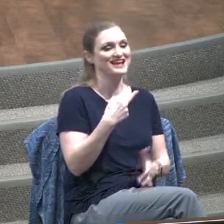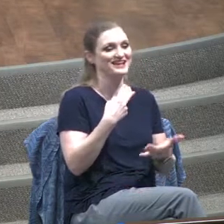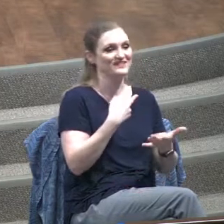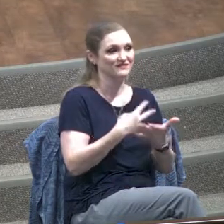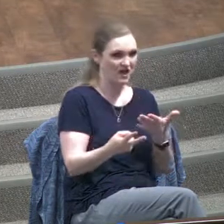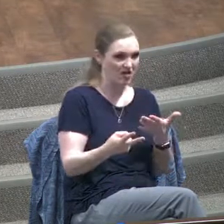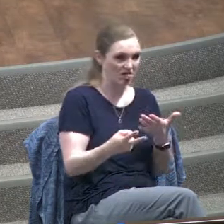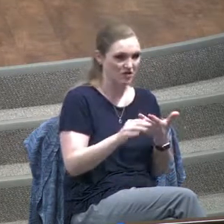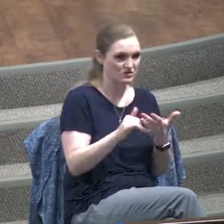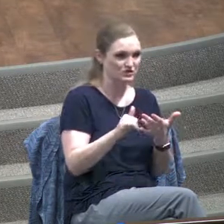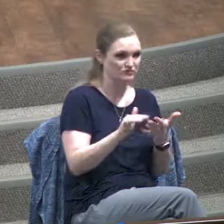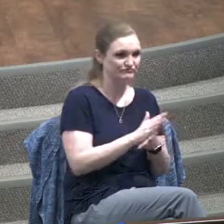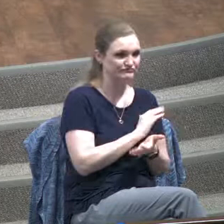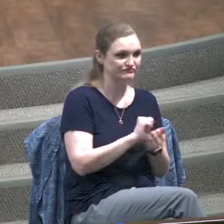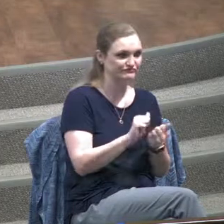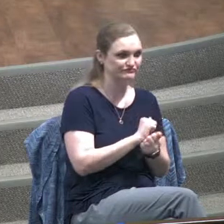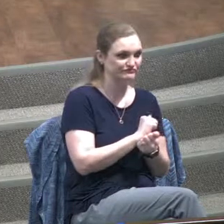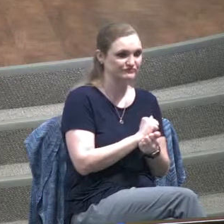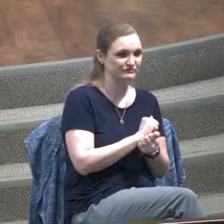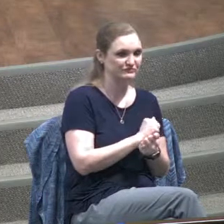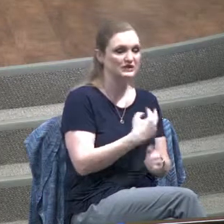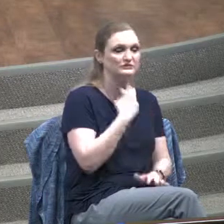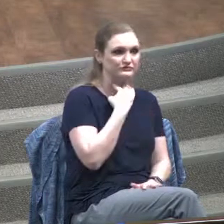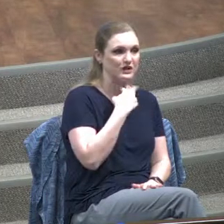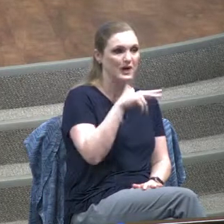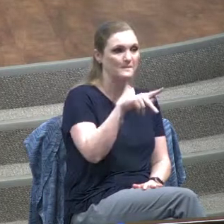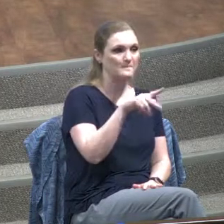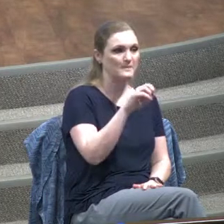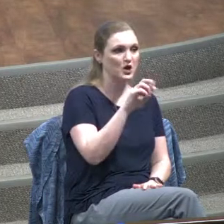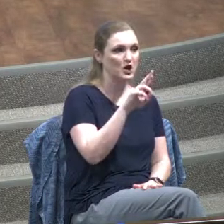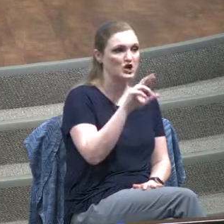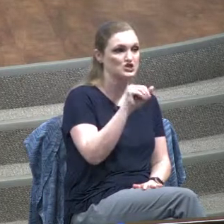fell to the Persians by